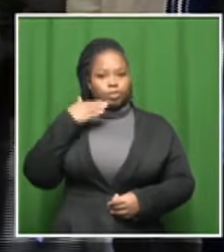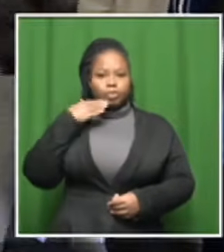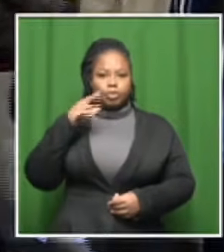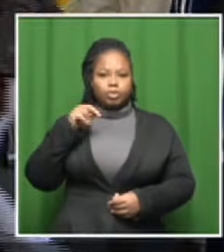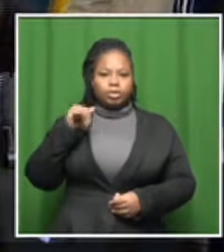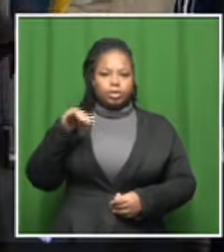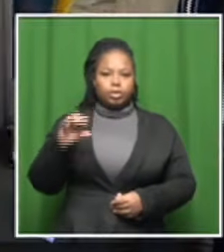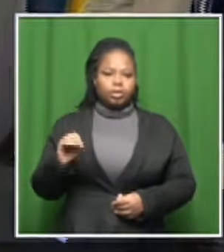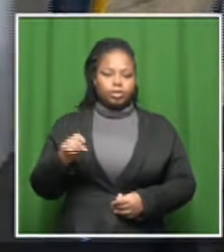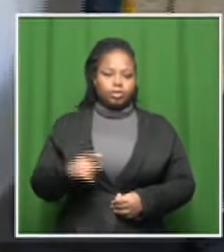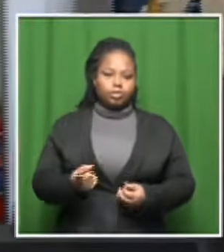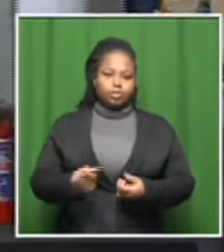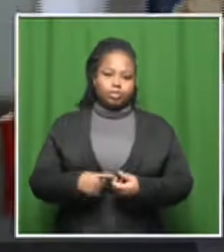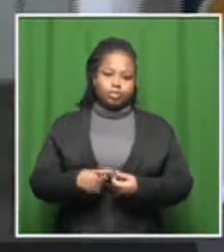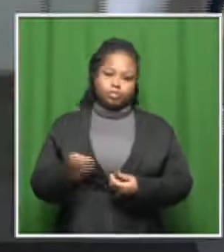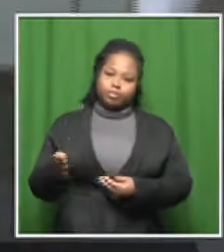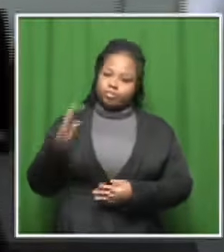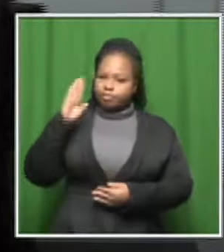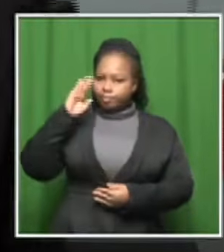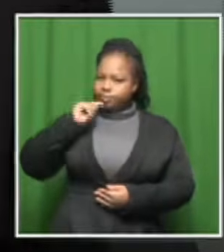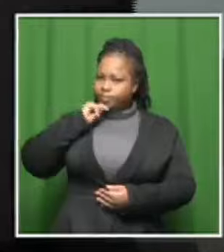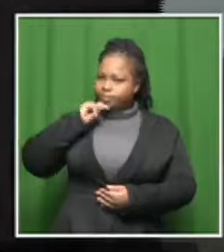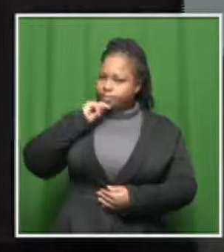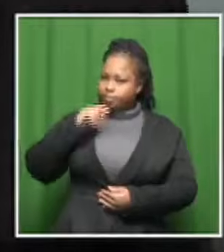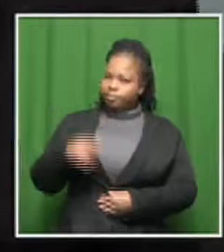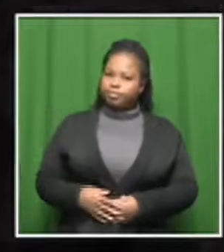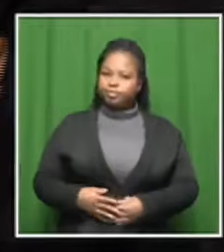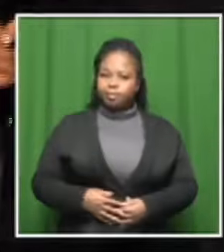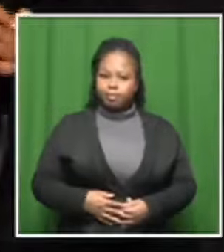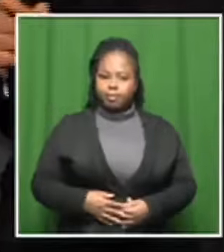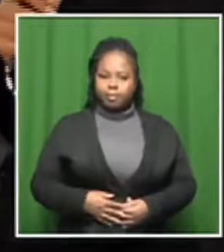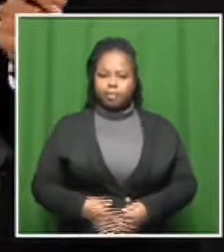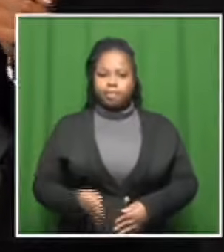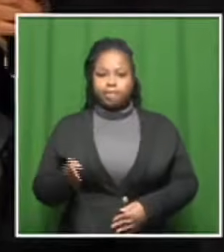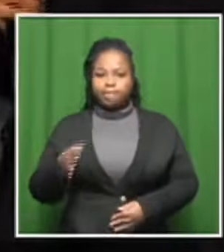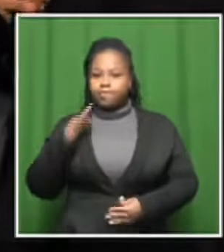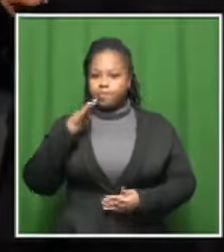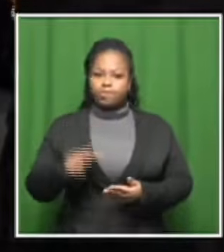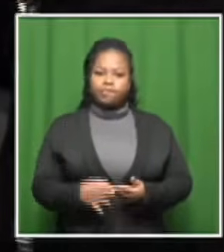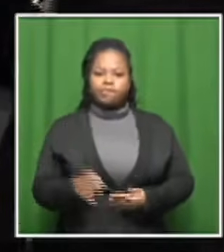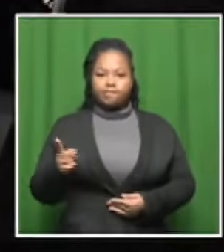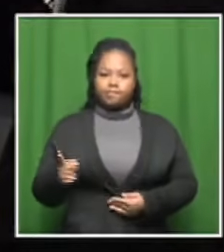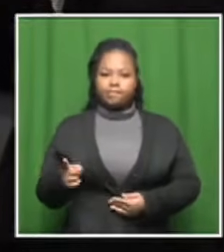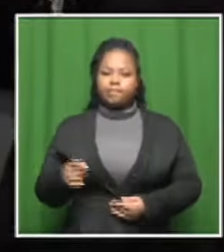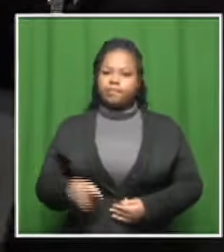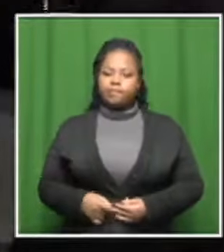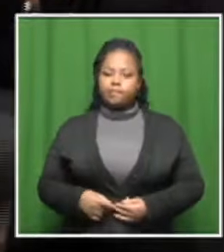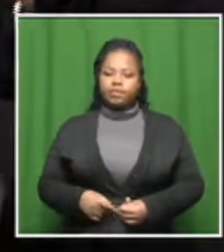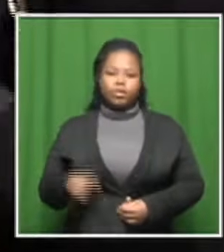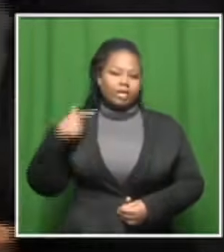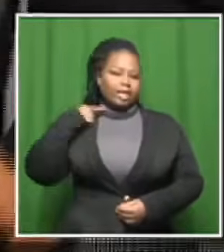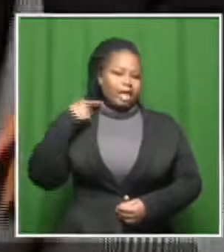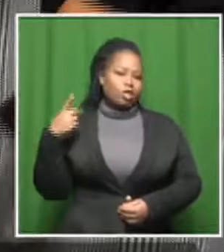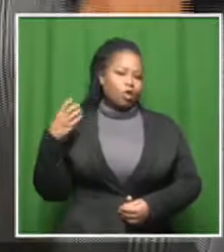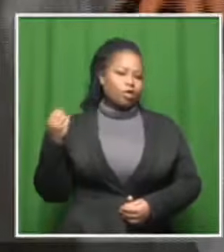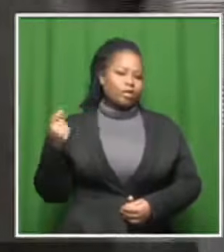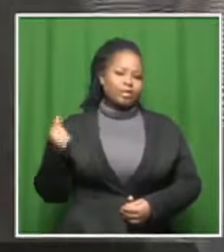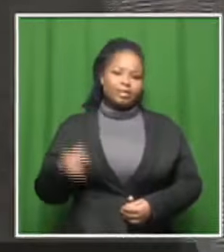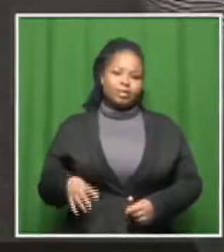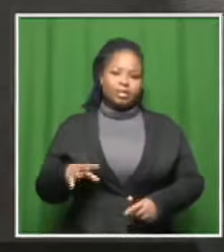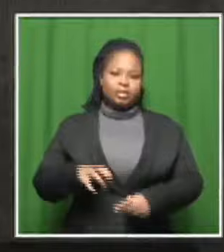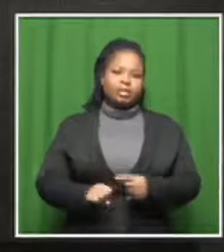join in the conversation. Good morning. You promised that Dexter doesn't bite, right? But